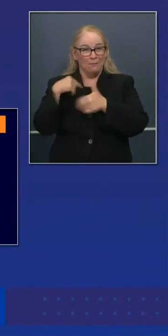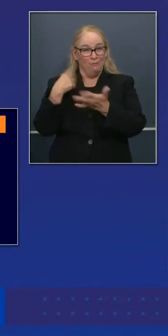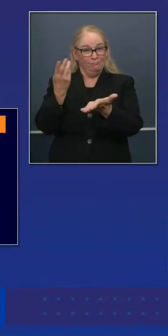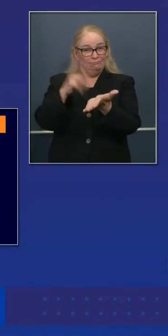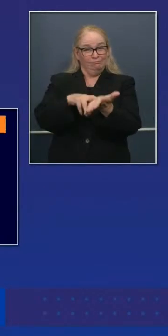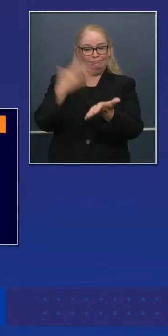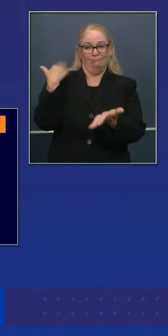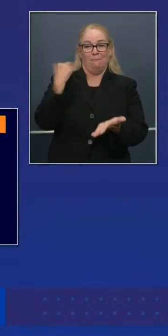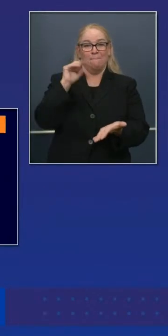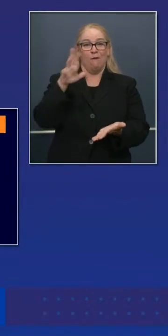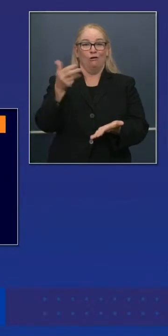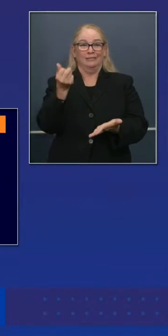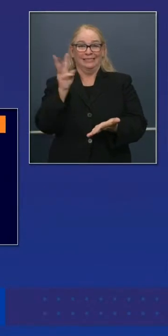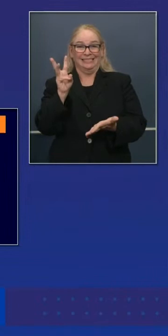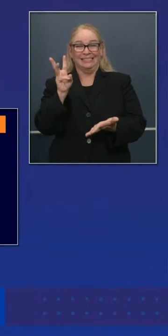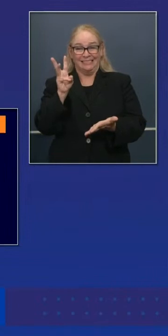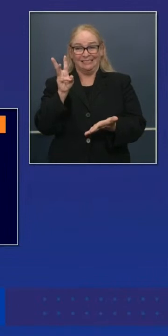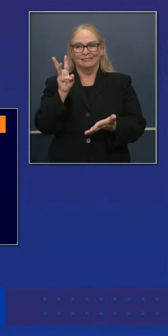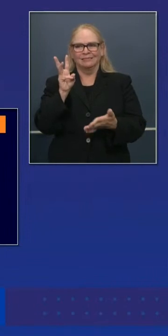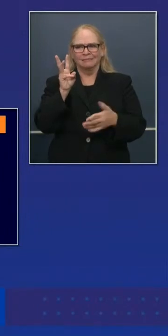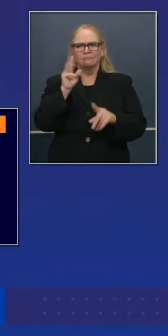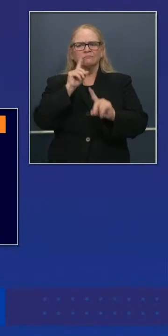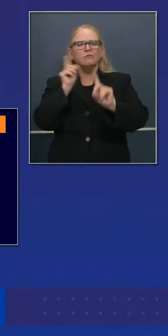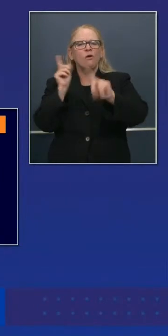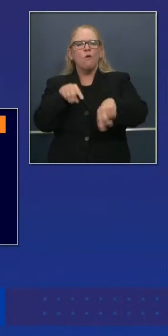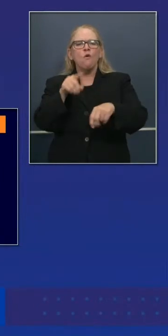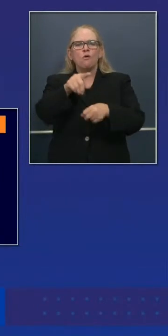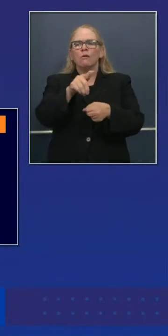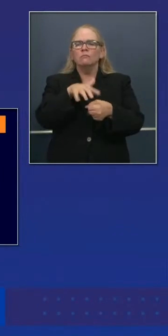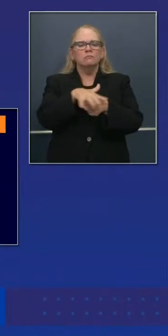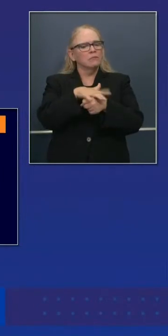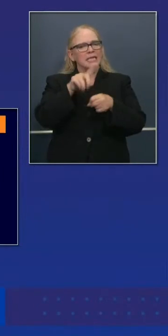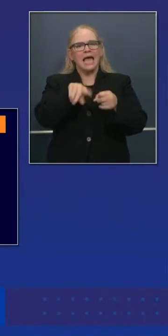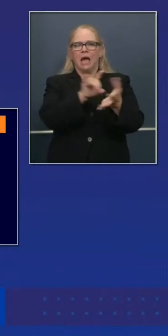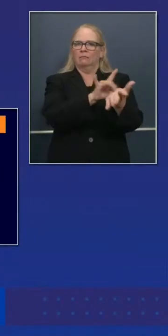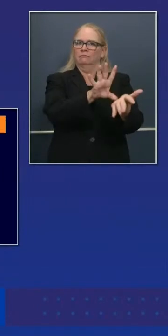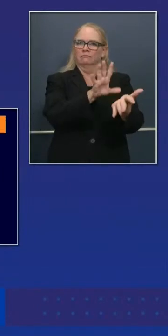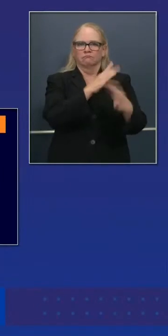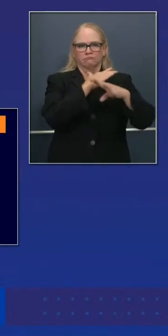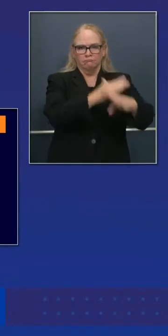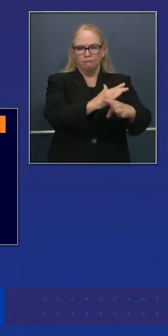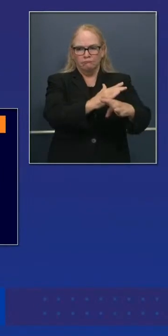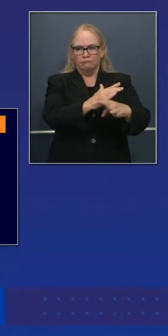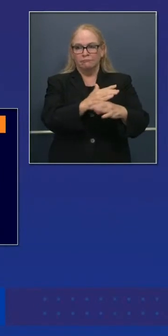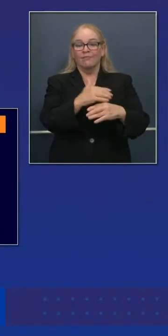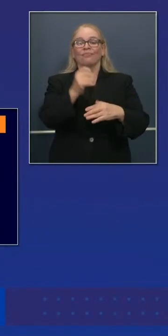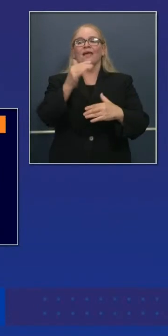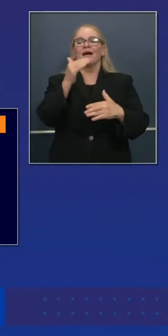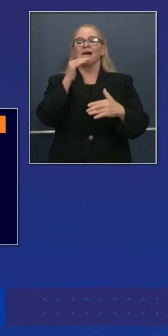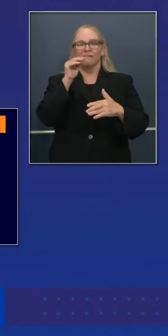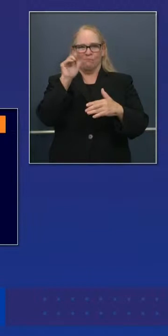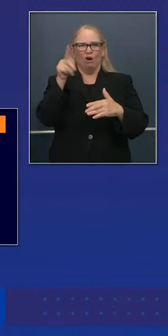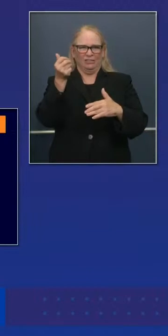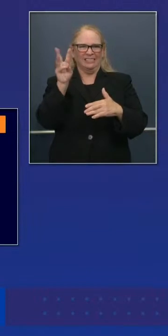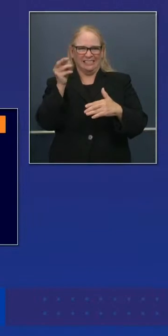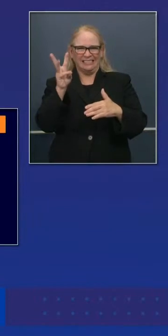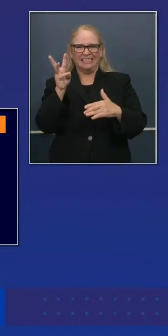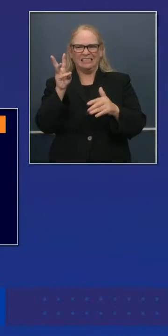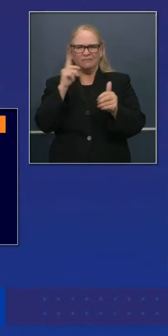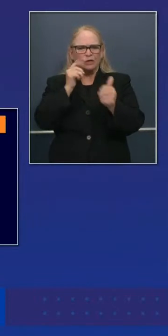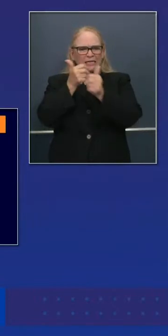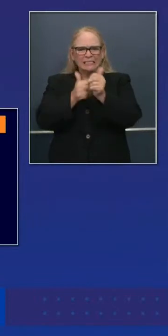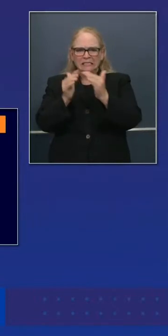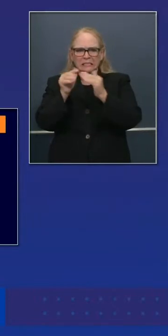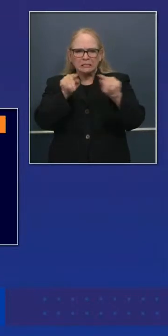order on evictions on March 16th, providing clarifications and guidance to local governments. On the next slide, I'll show you how